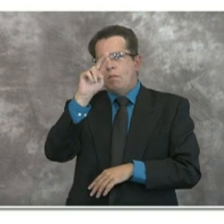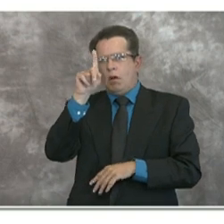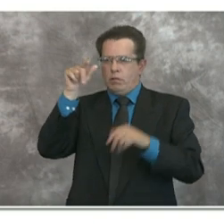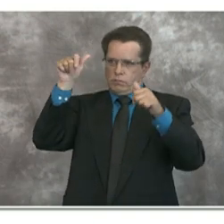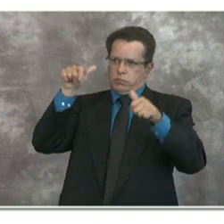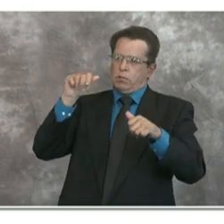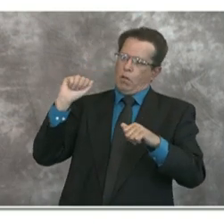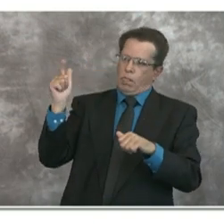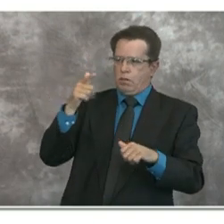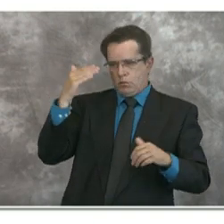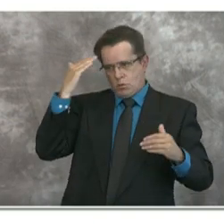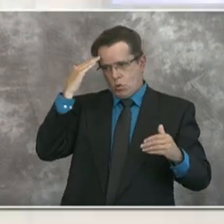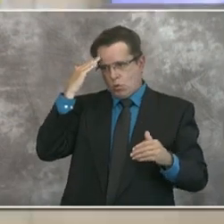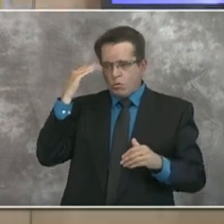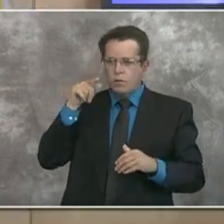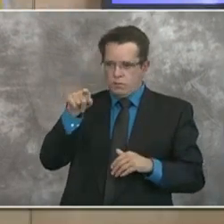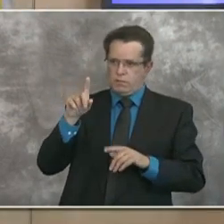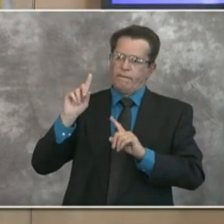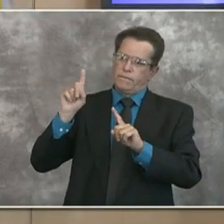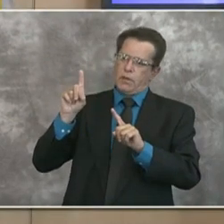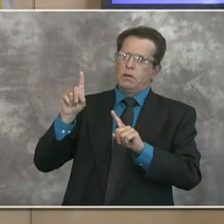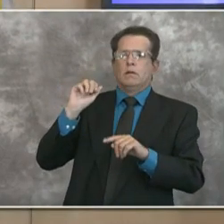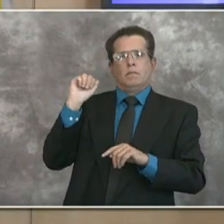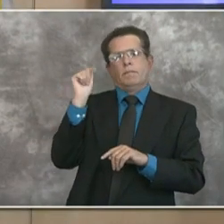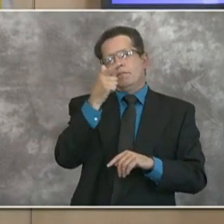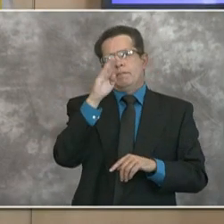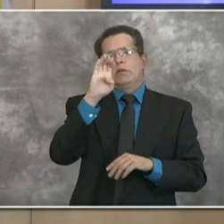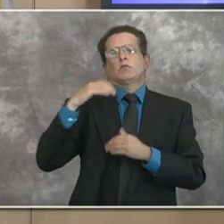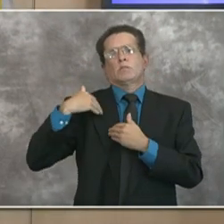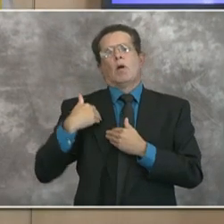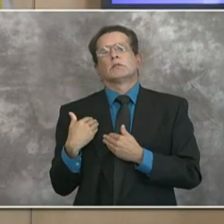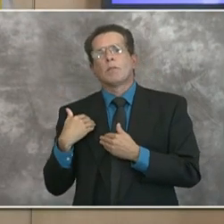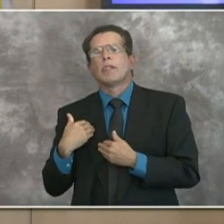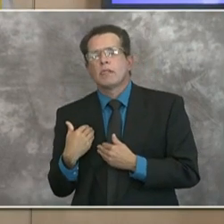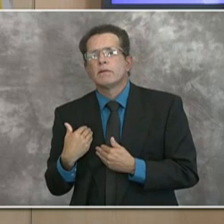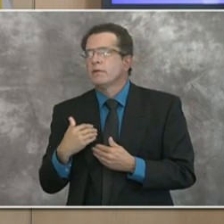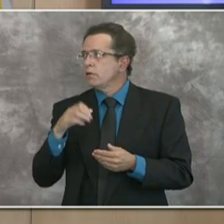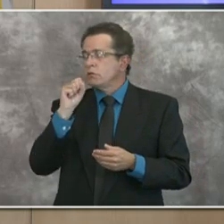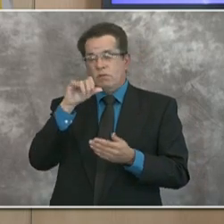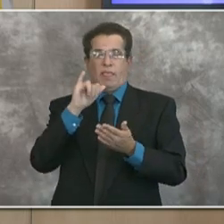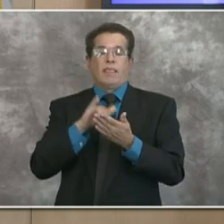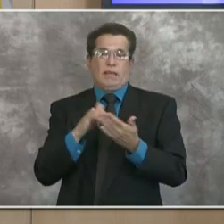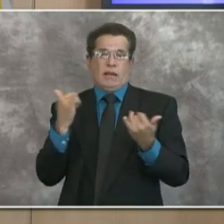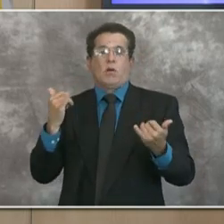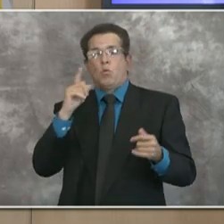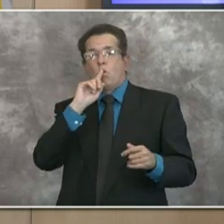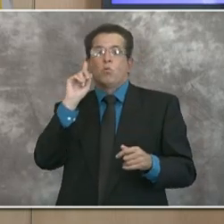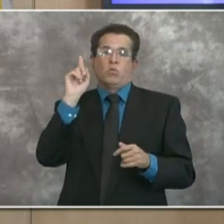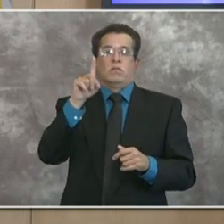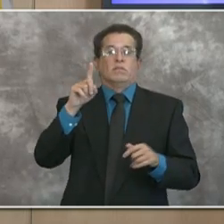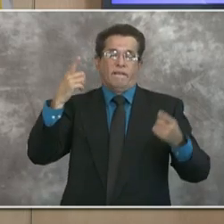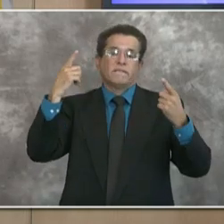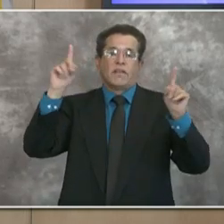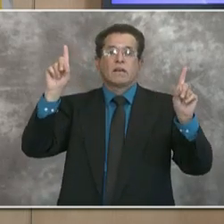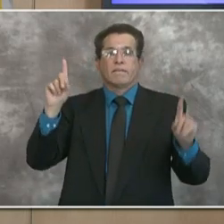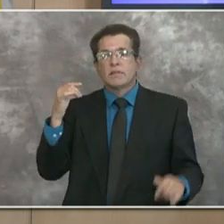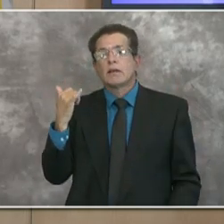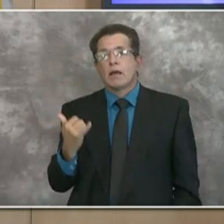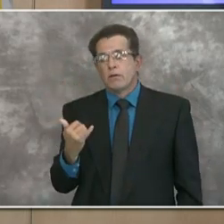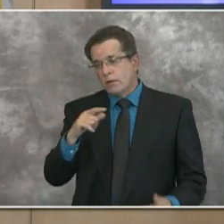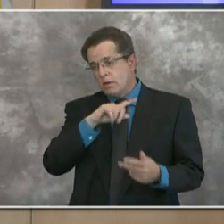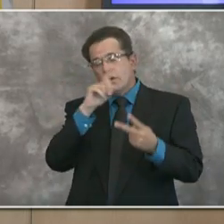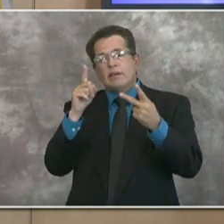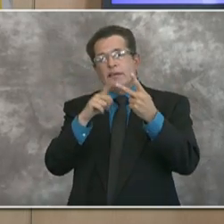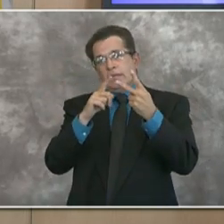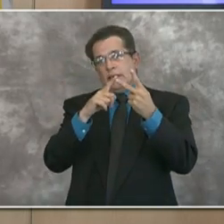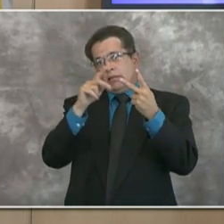are visited and frequented in a responsible way. And so that order is going into effect. The second one I know will be of